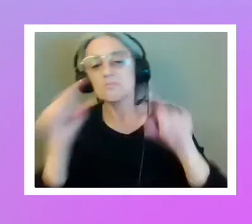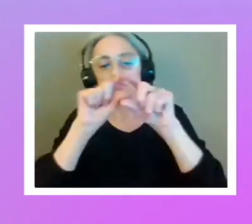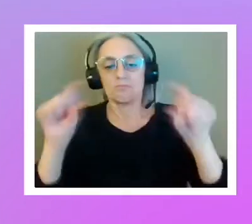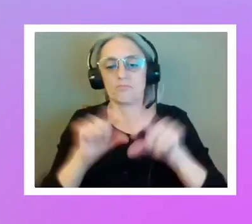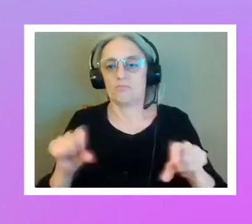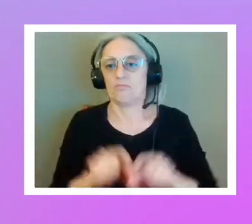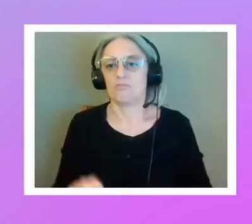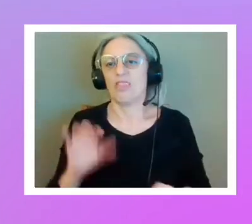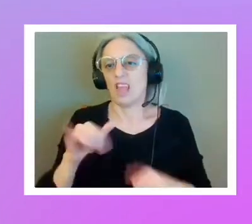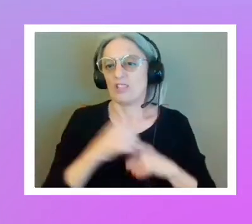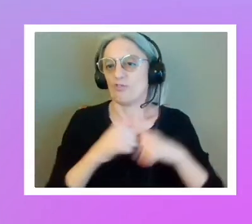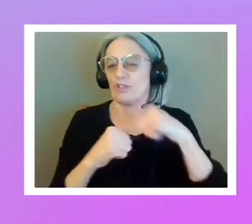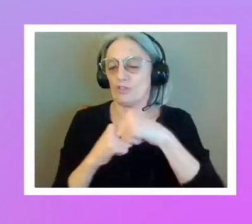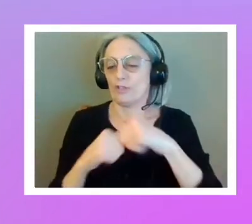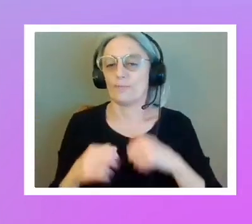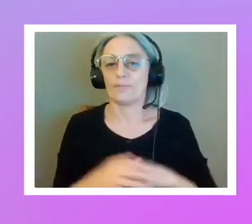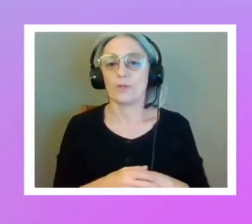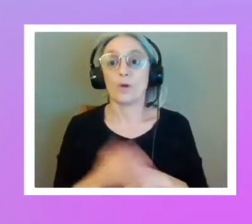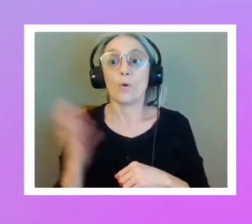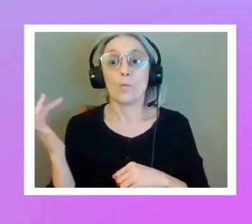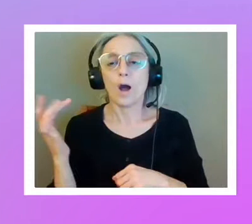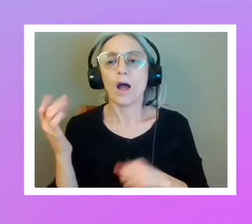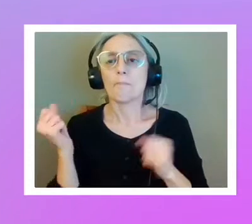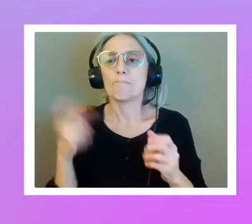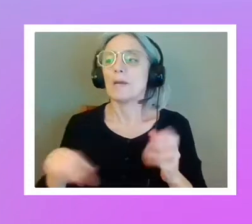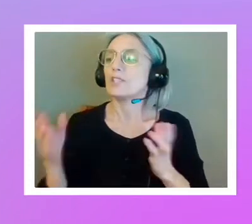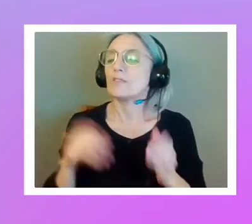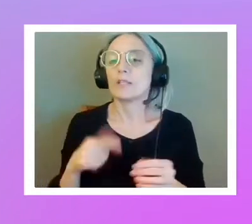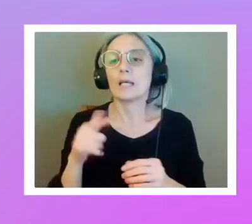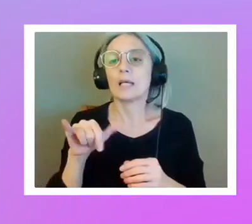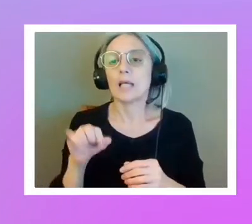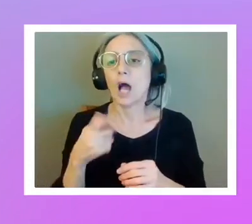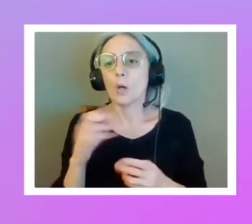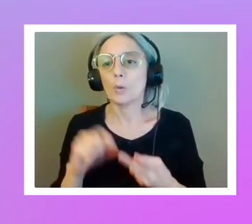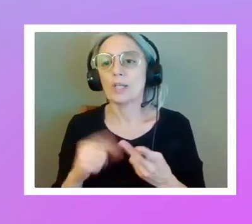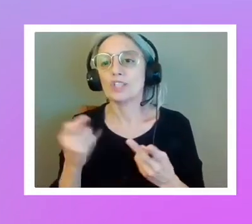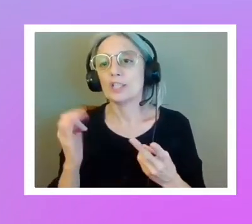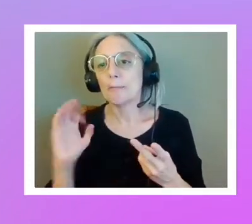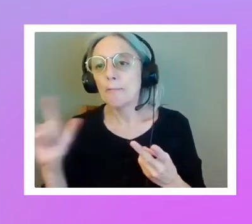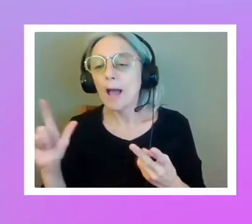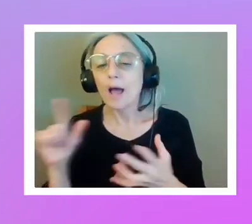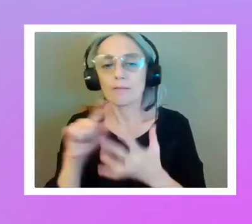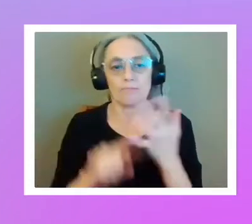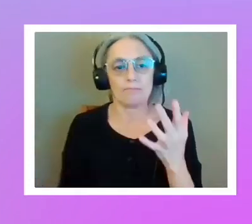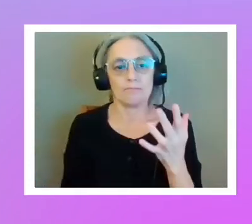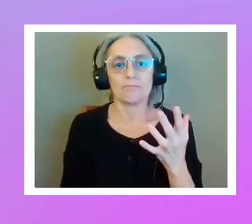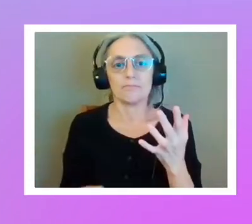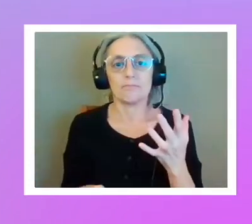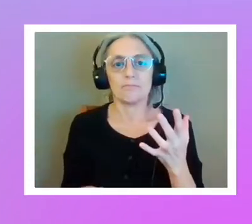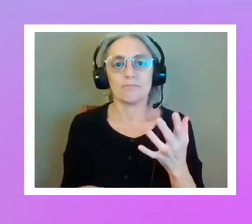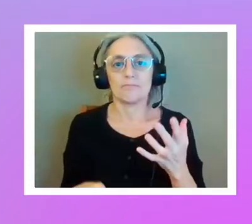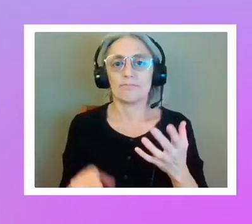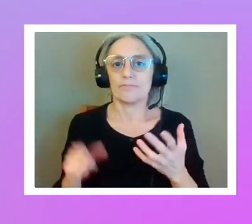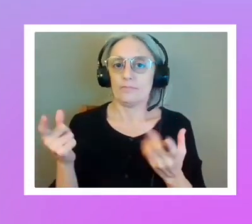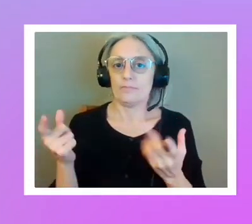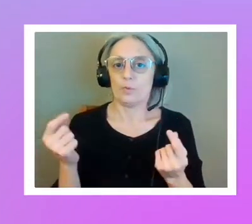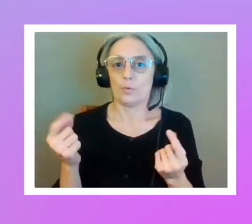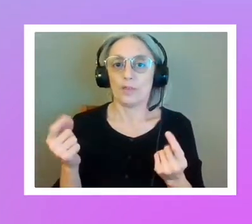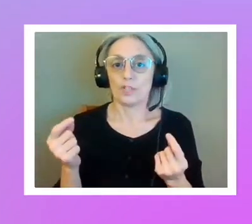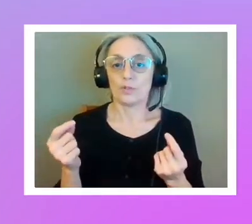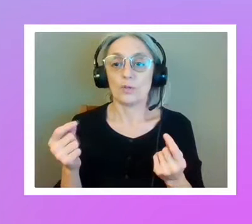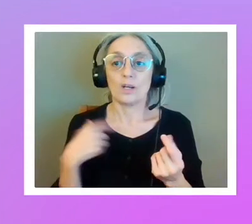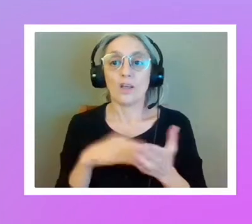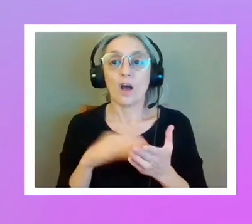because email services like Yahoo, Gmail, and many more often strip so much pieces of code out of your